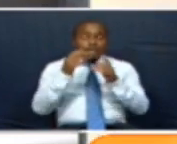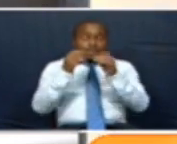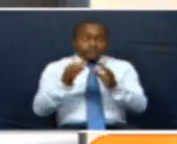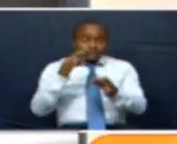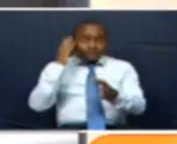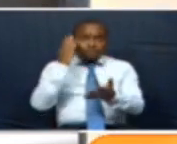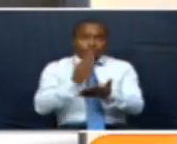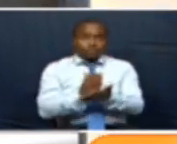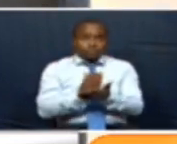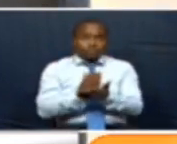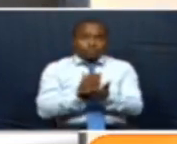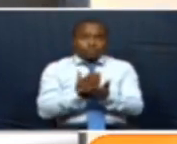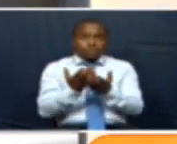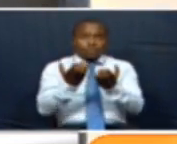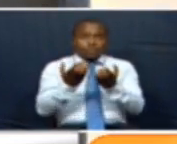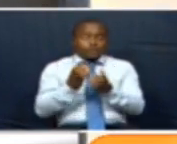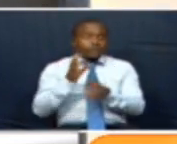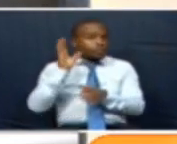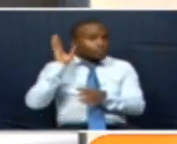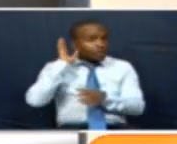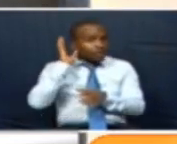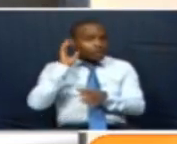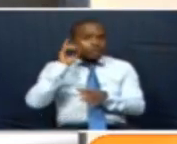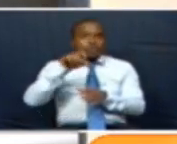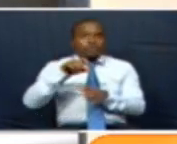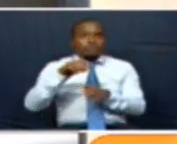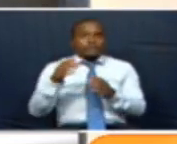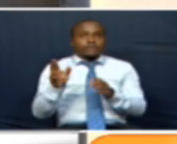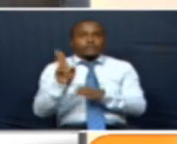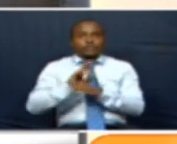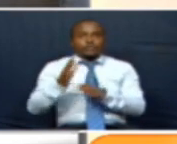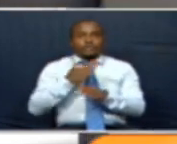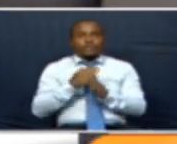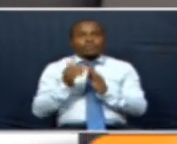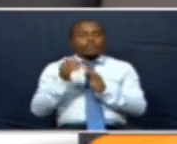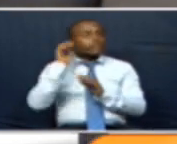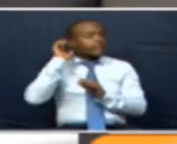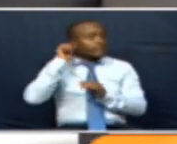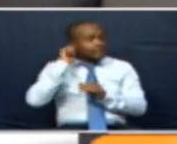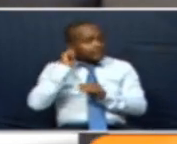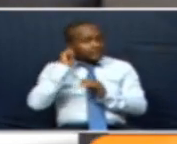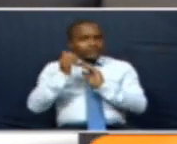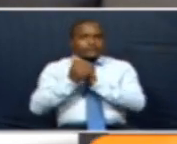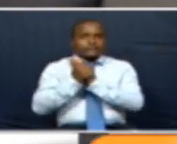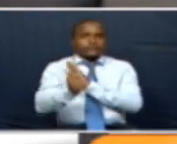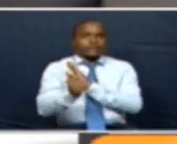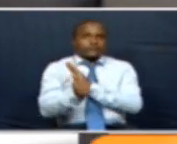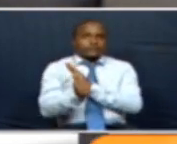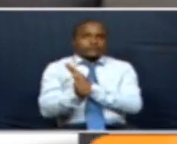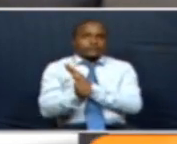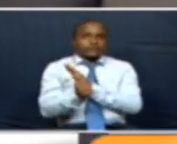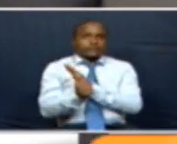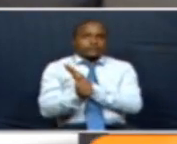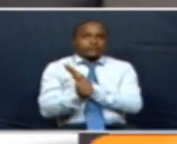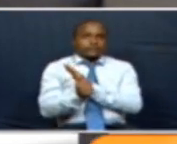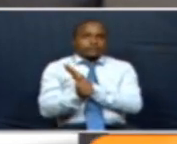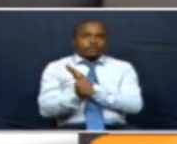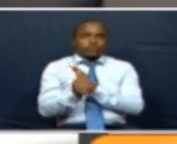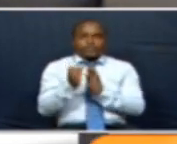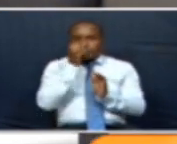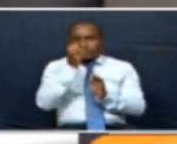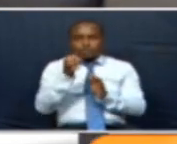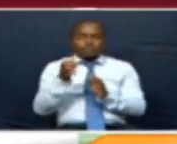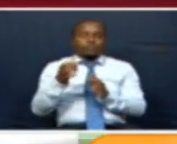that we need to hear, then we have to apply our skills listening. We must rein on voices that are destructive